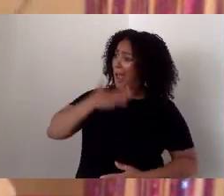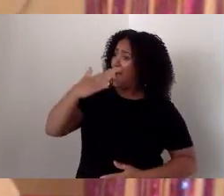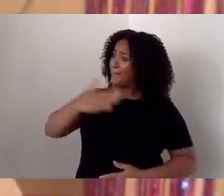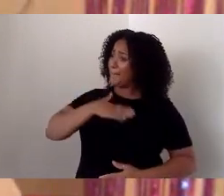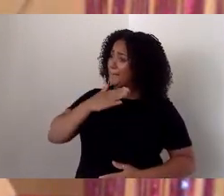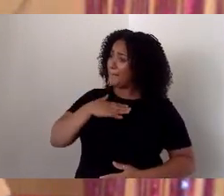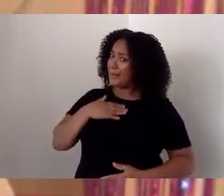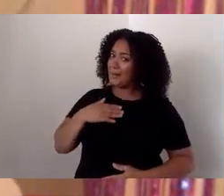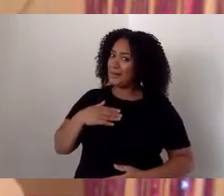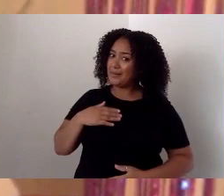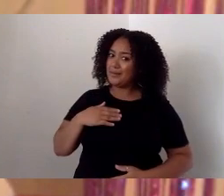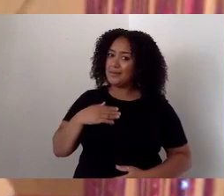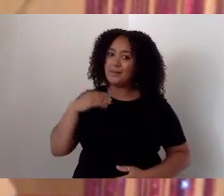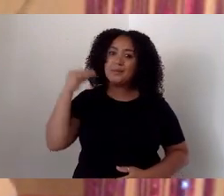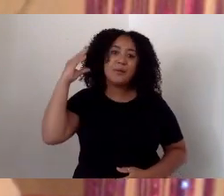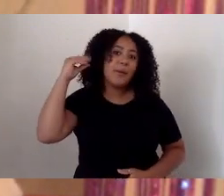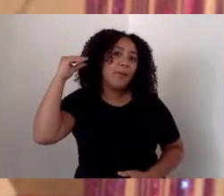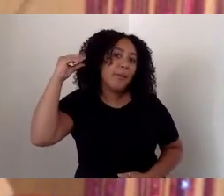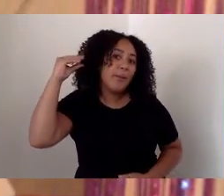something?